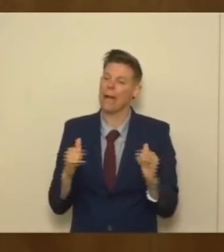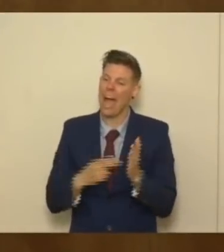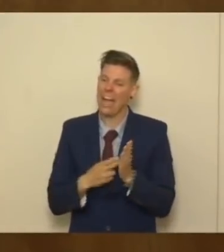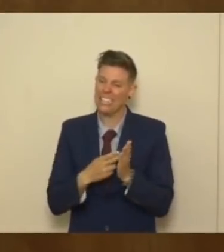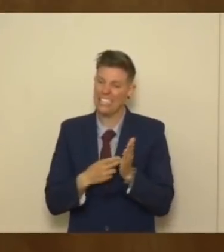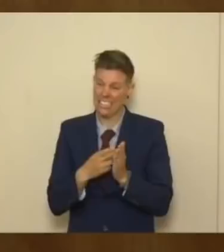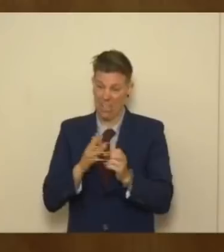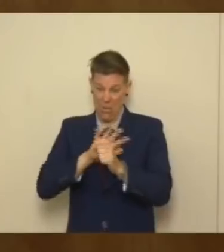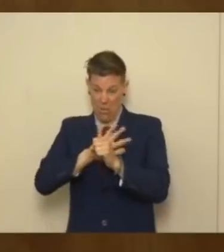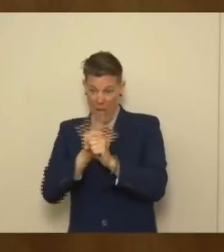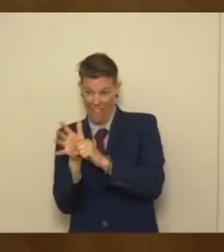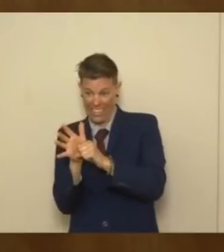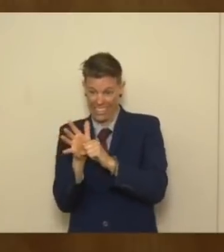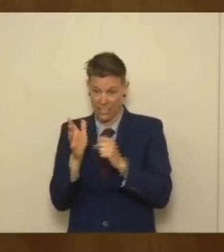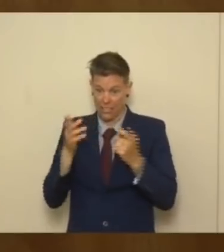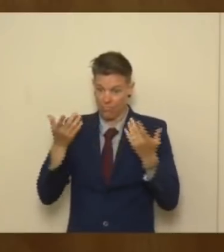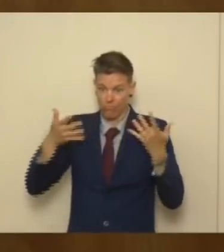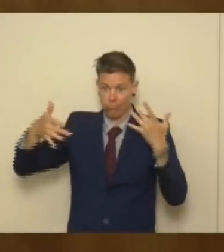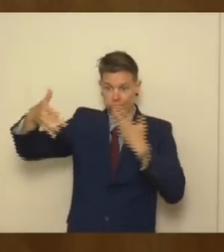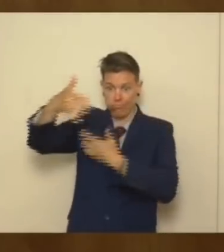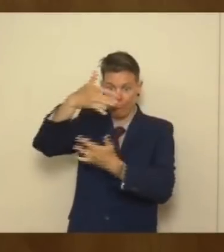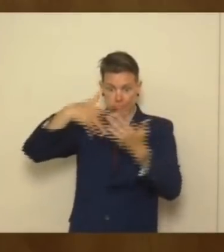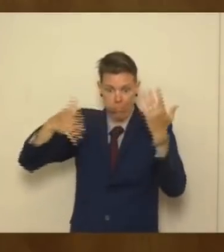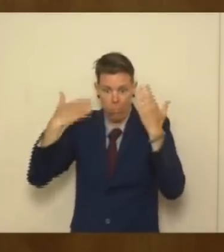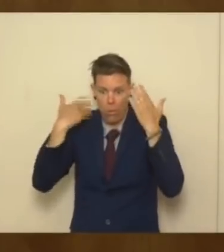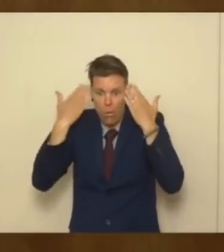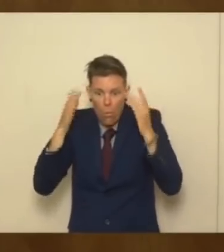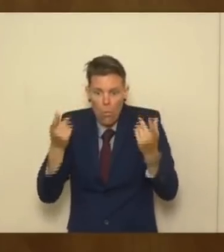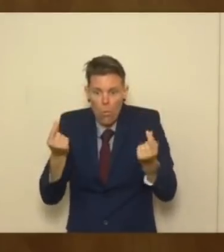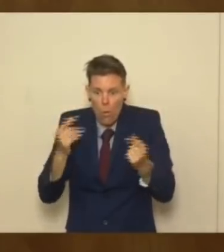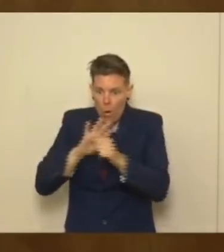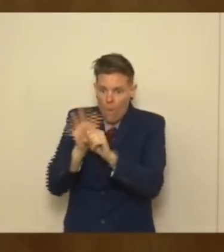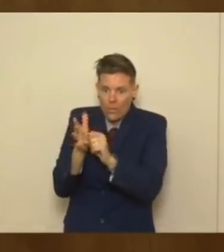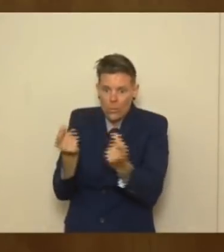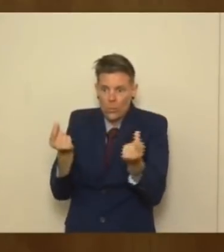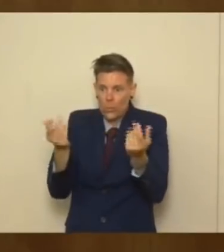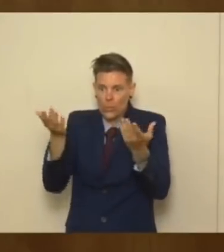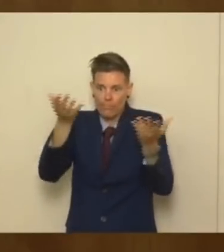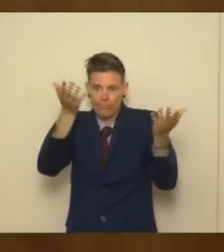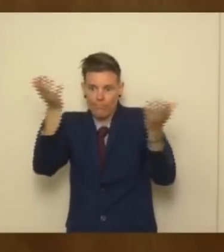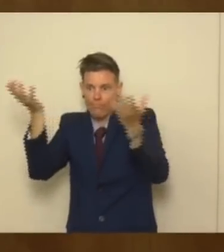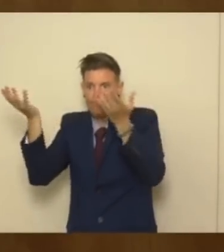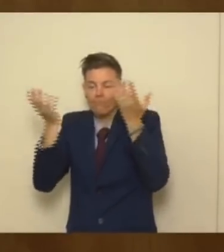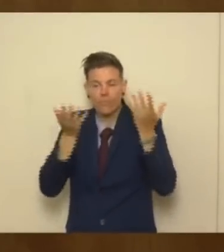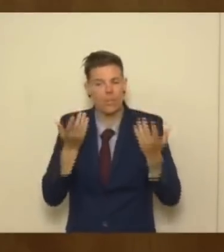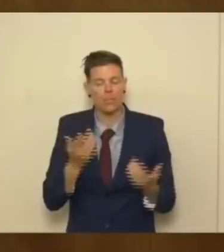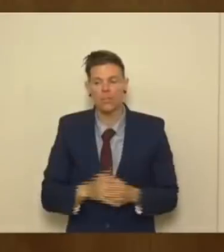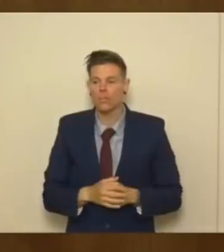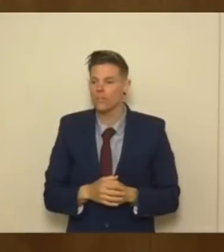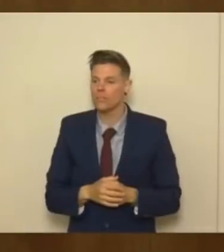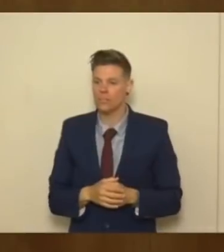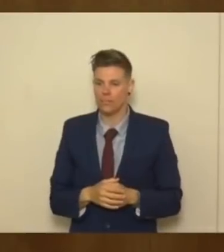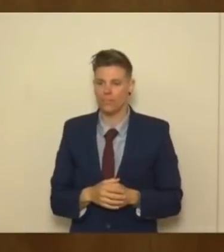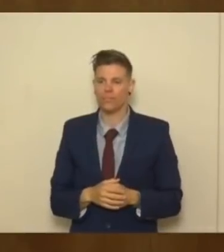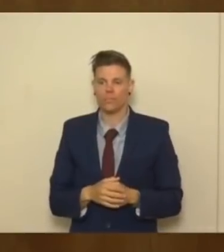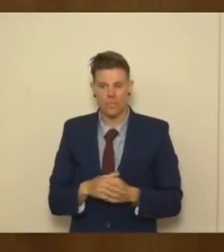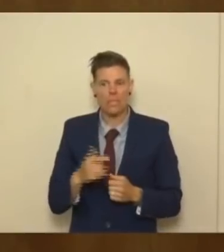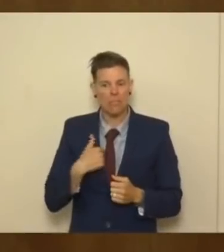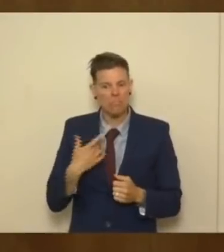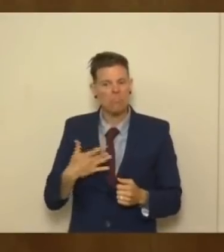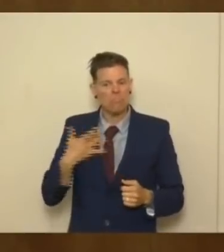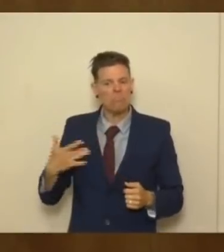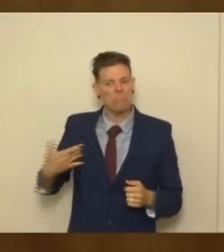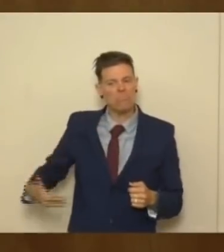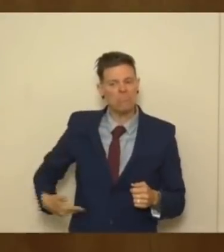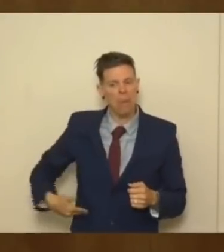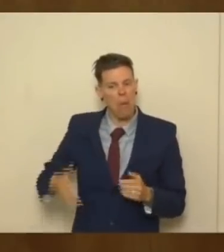very smart people think we're going to see a huge resurgence in the late fall or winter. And so having multiple models and having them set up and